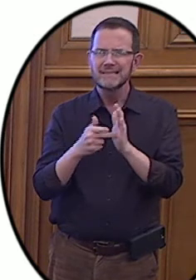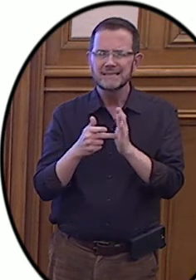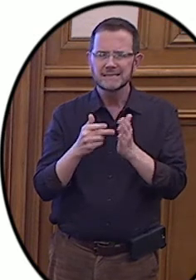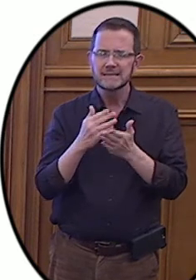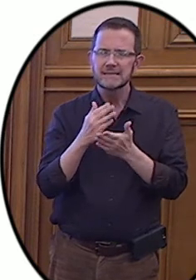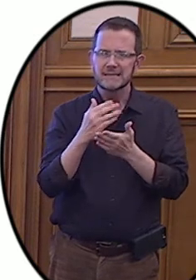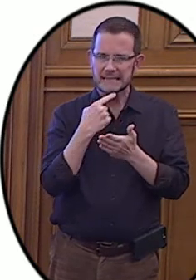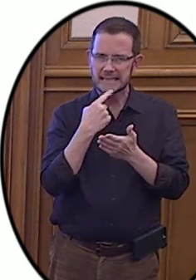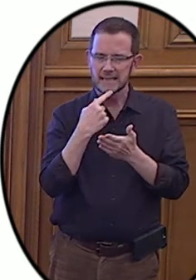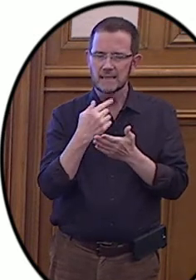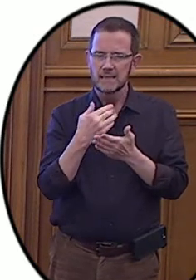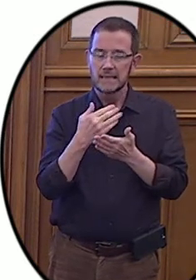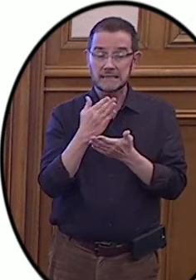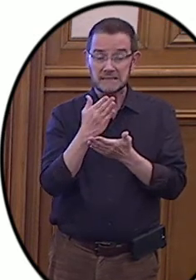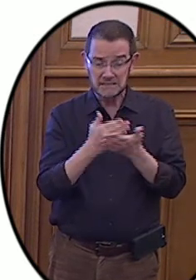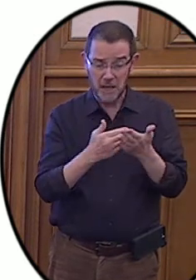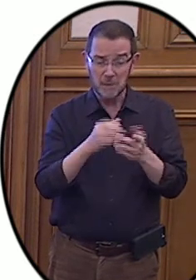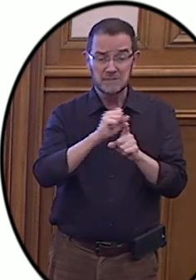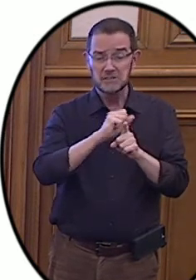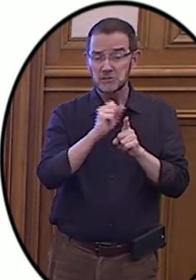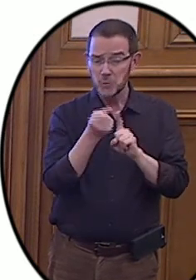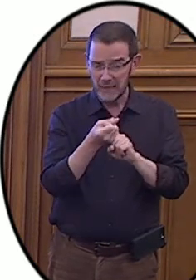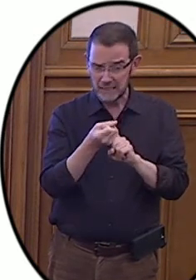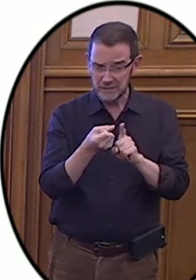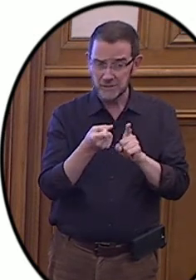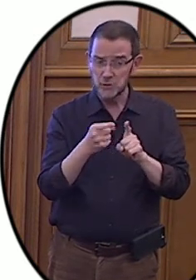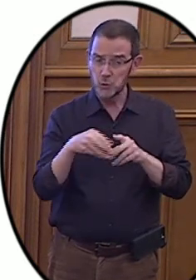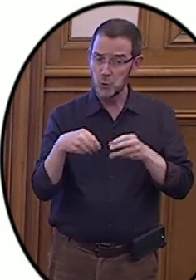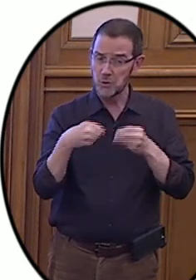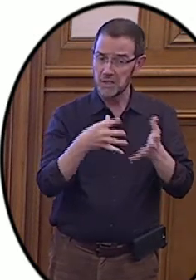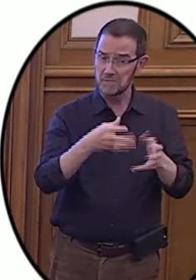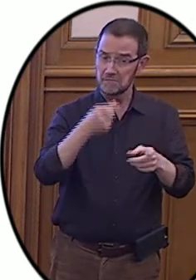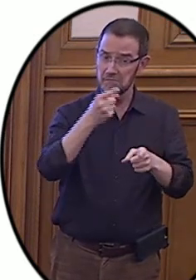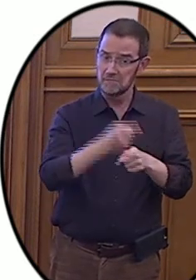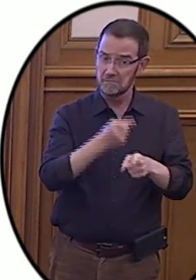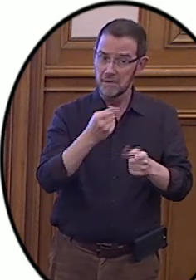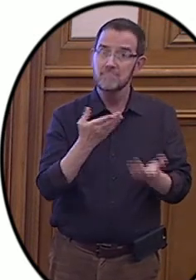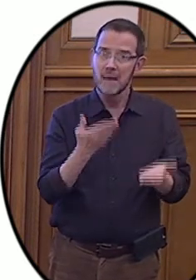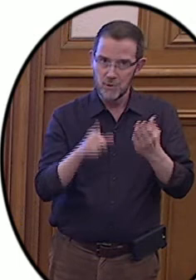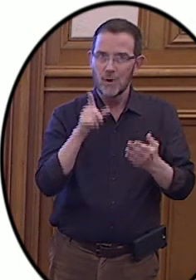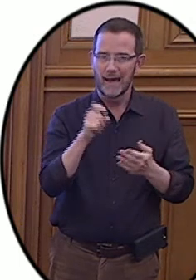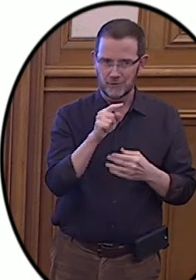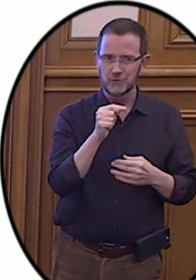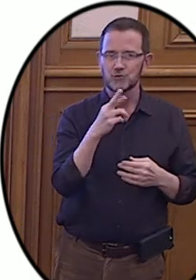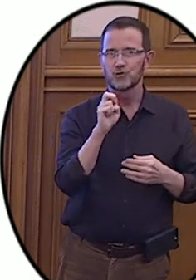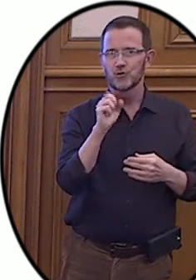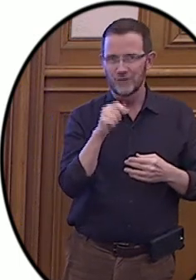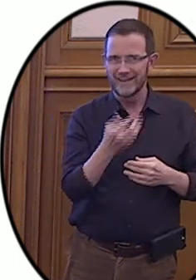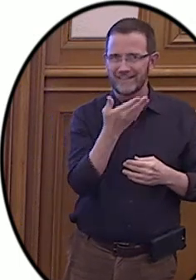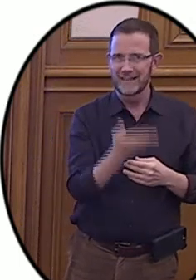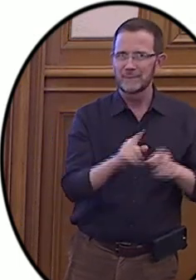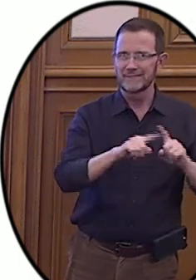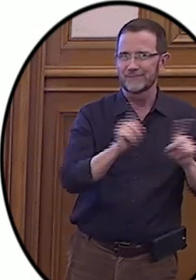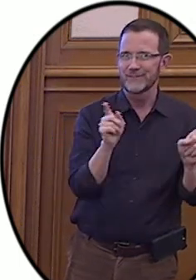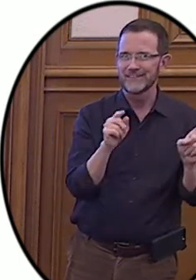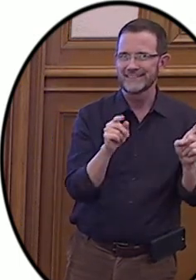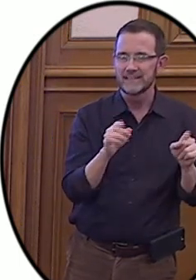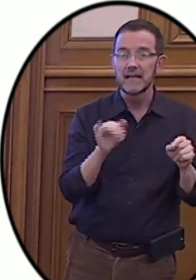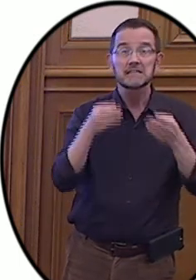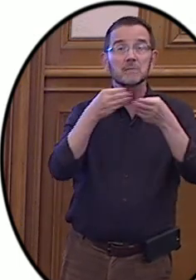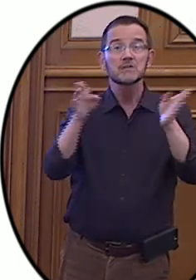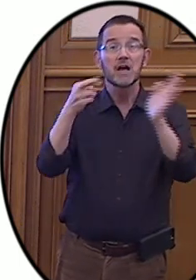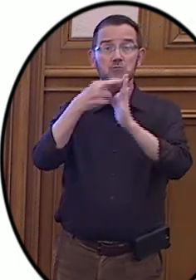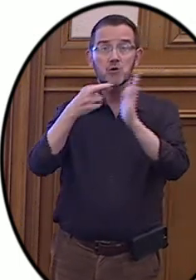treated differently in some situations. They may need to have an exception to a general rule. And that